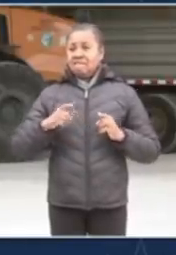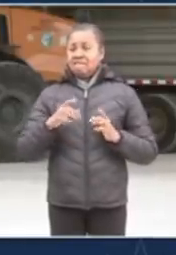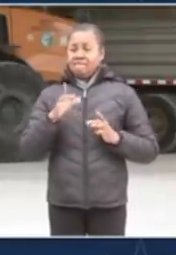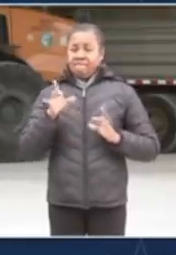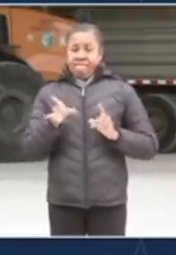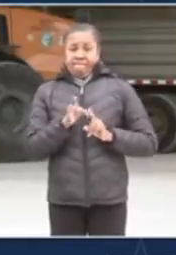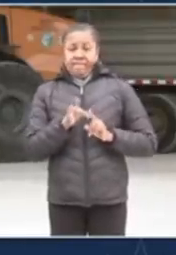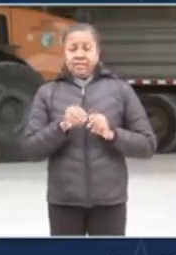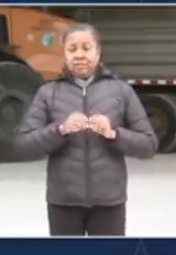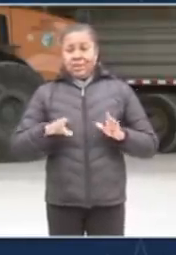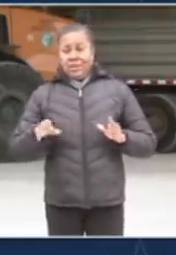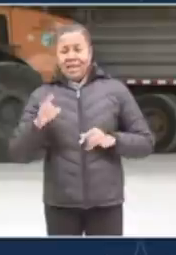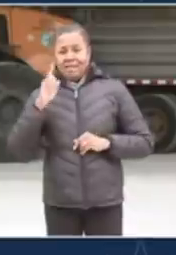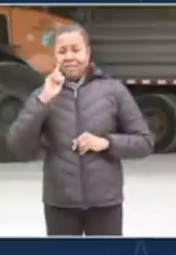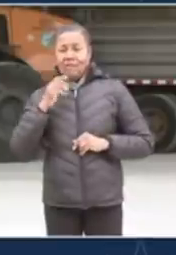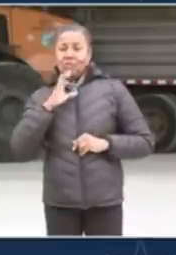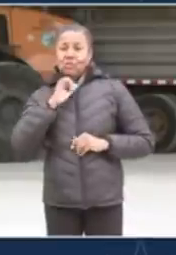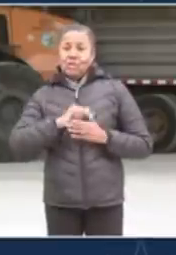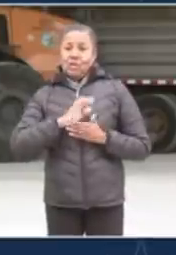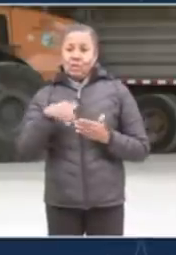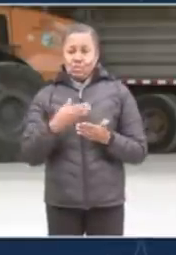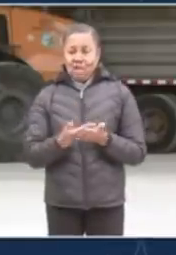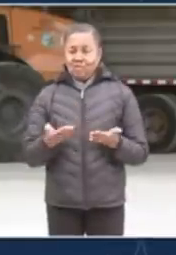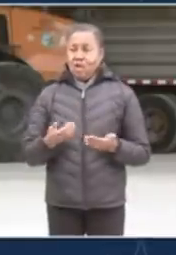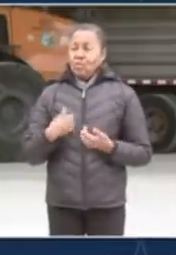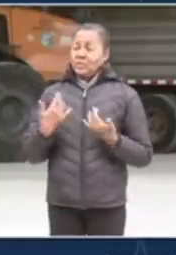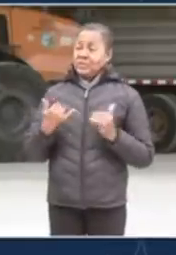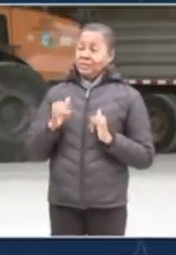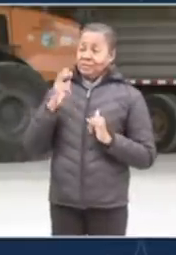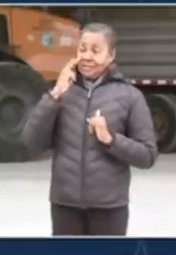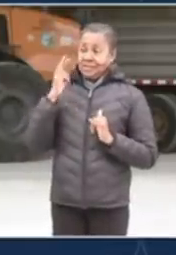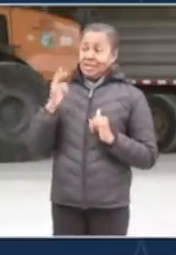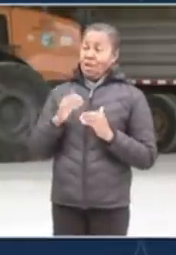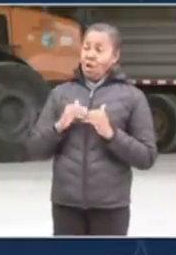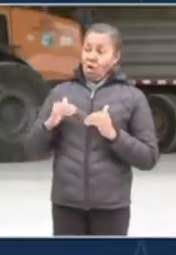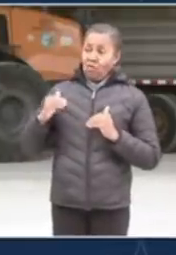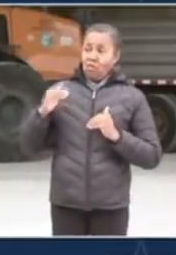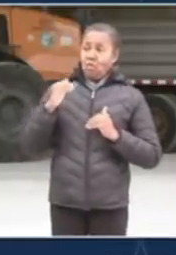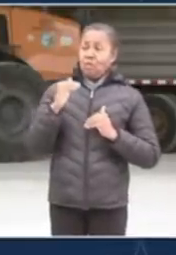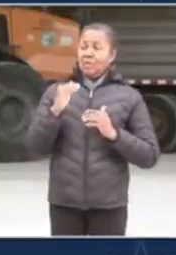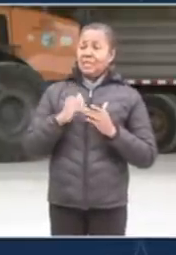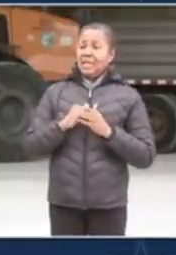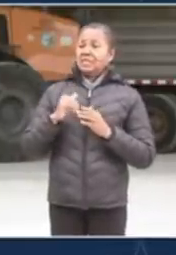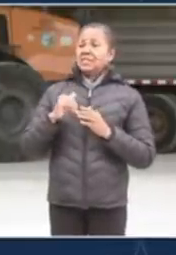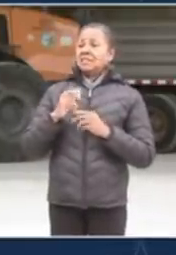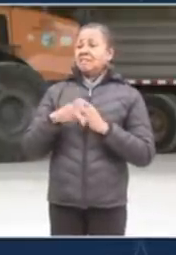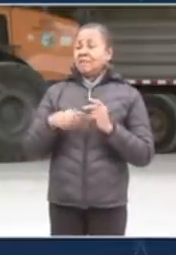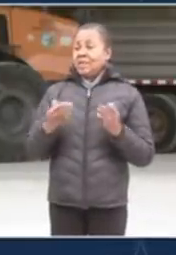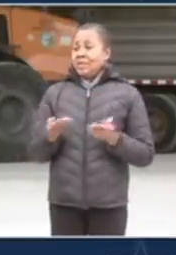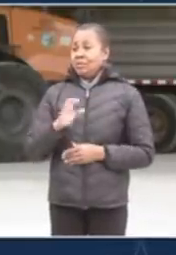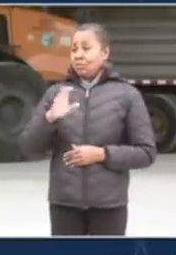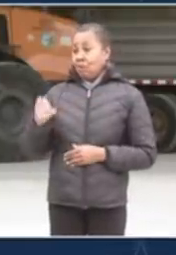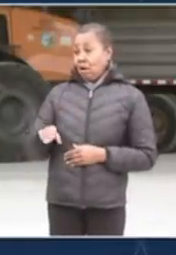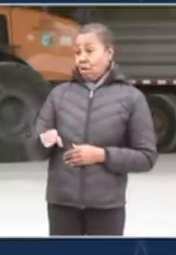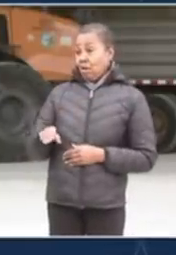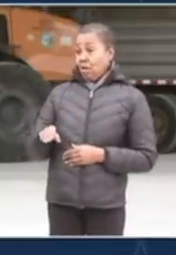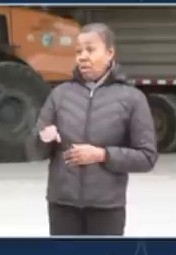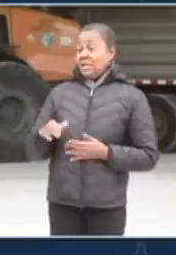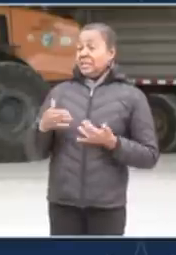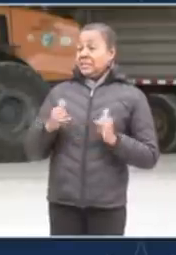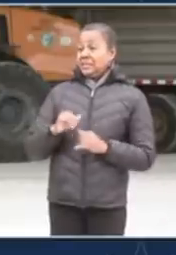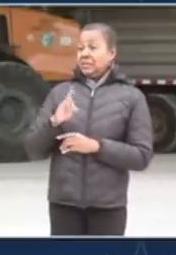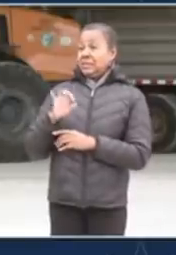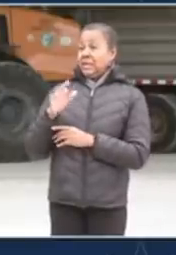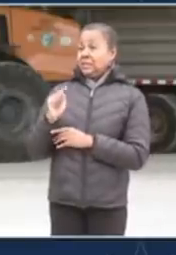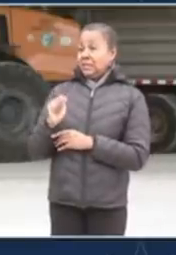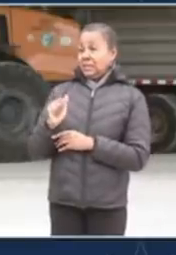think we have to assume that it will get here at some point. We still are seeing overwhelmingly that the variant that is here in Chicago remains the Delta